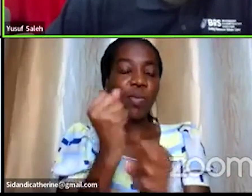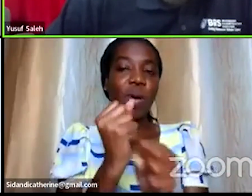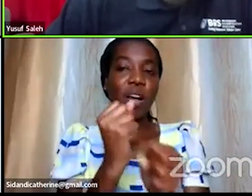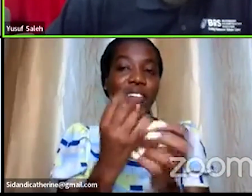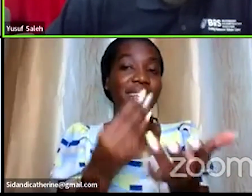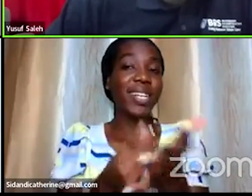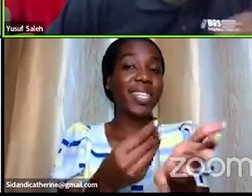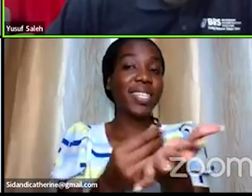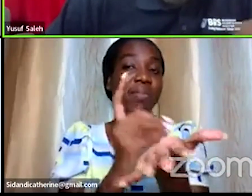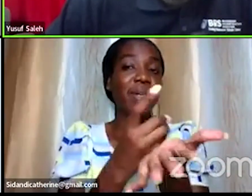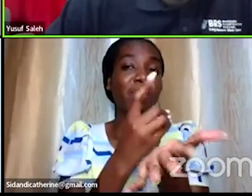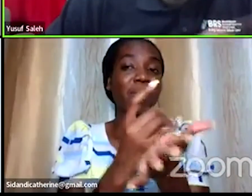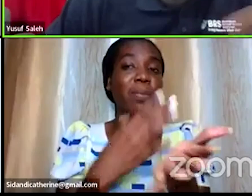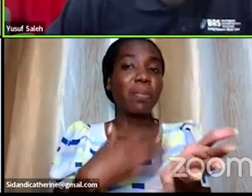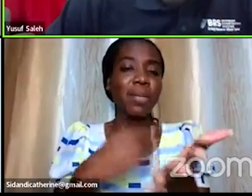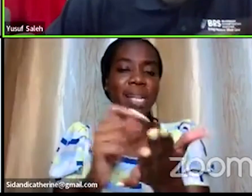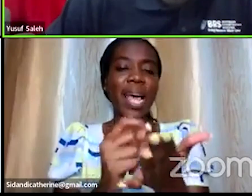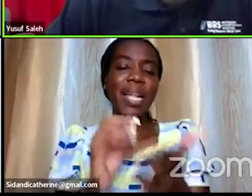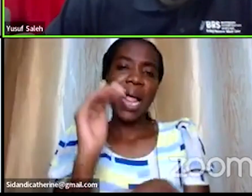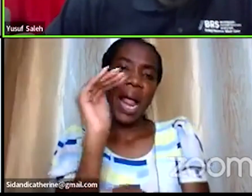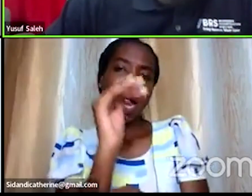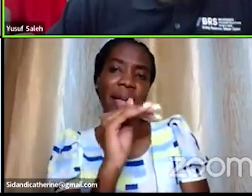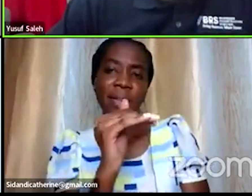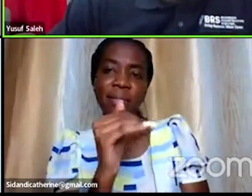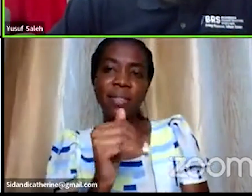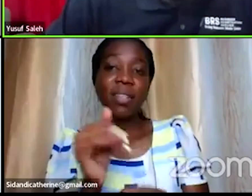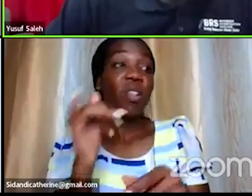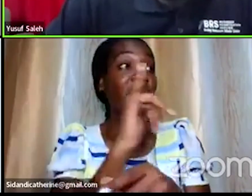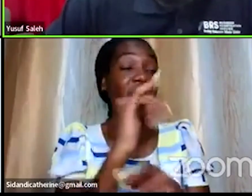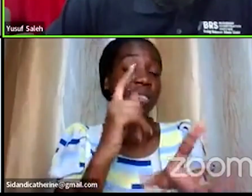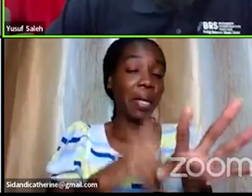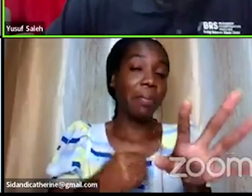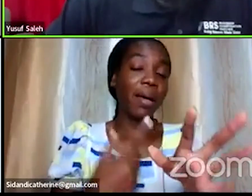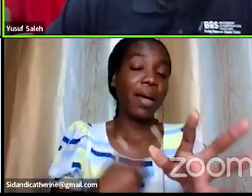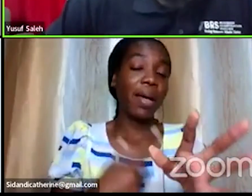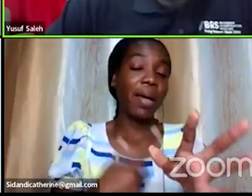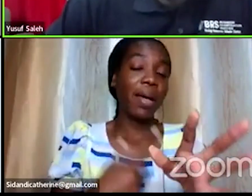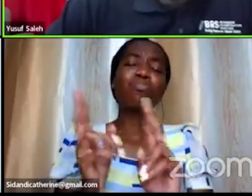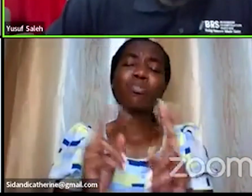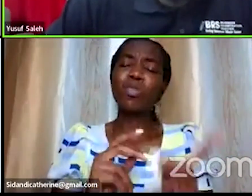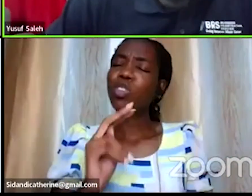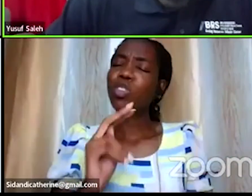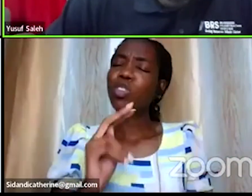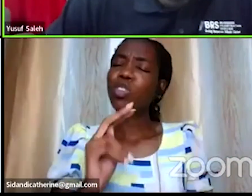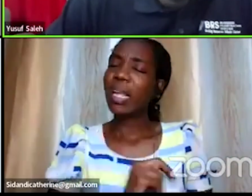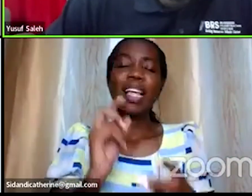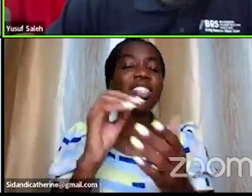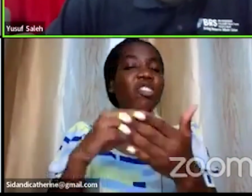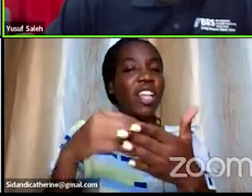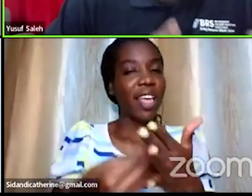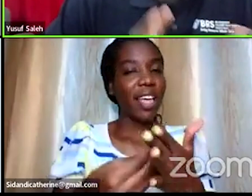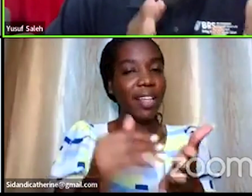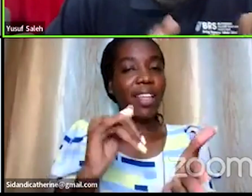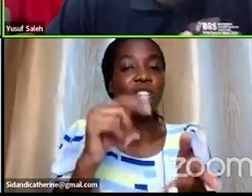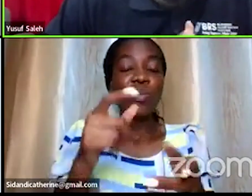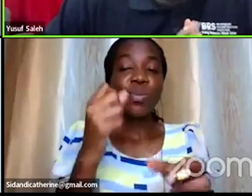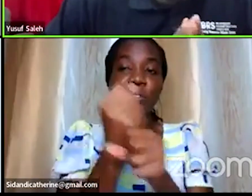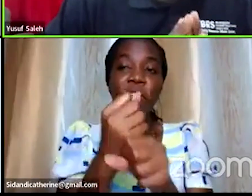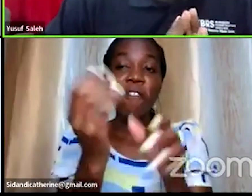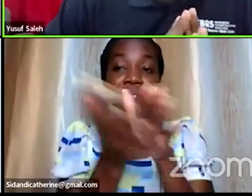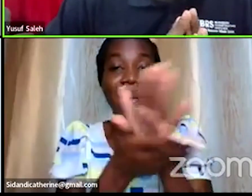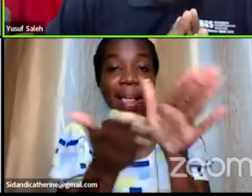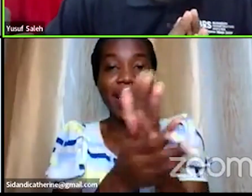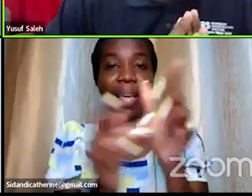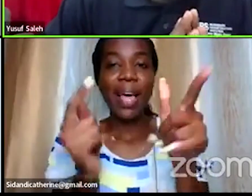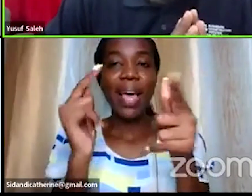just writing requisitions. Those days we are still doing manual checks and all that, doing filings and all that, until the point now